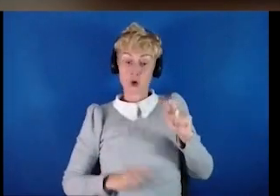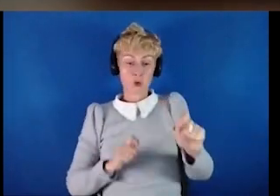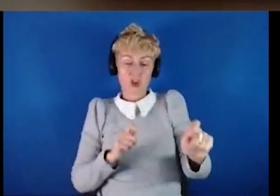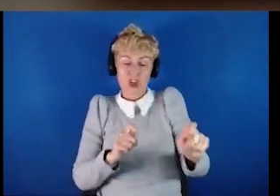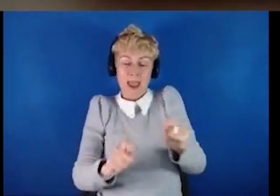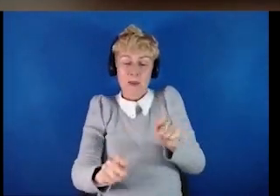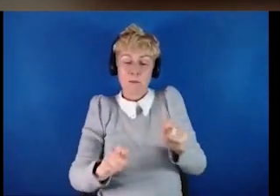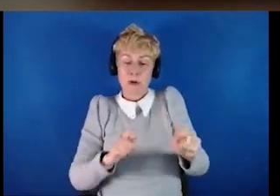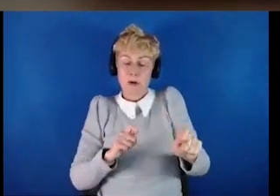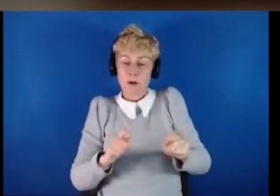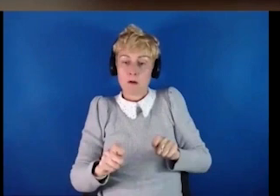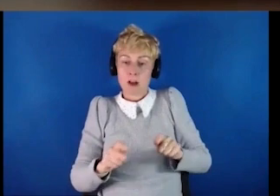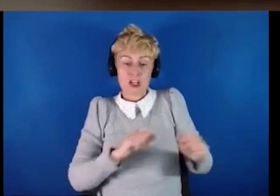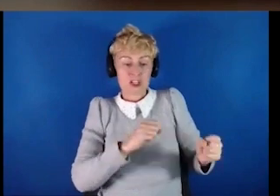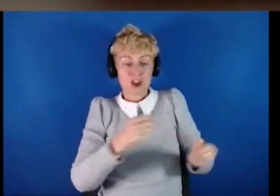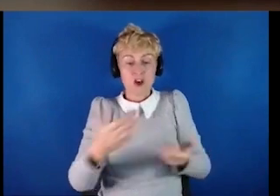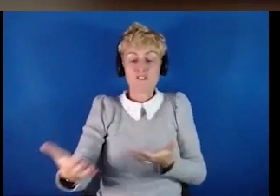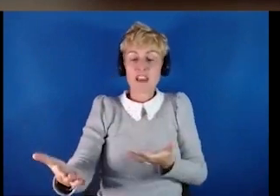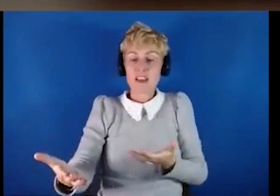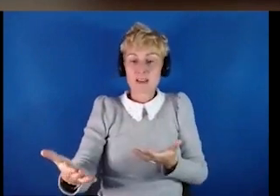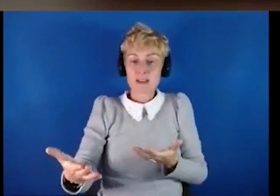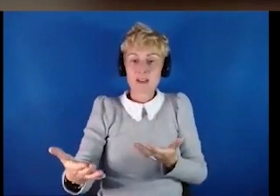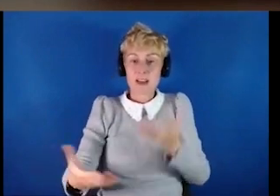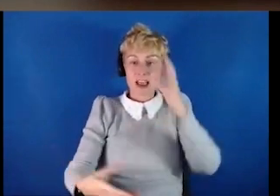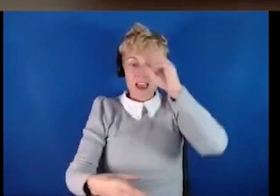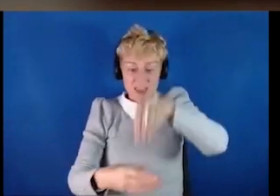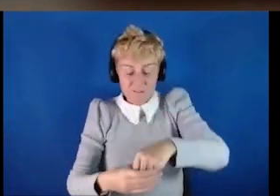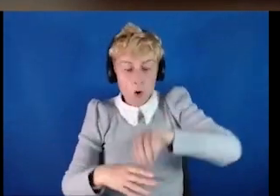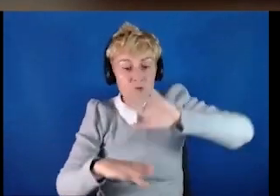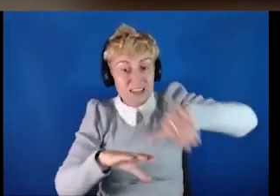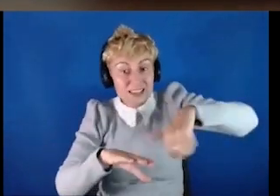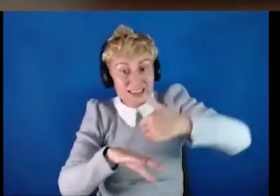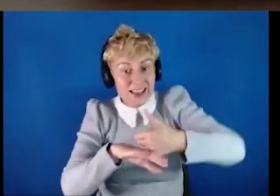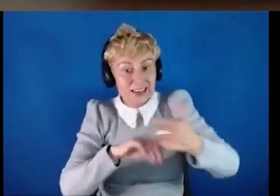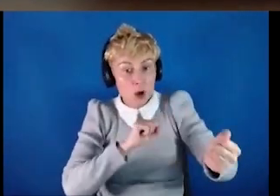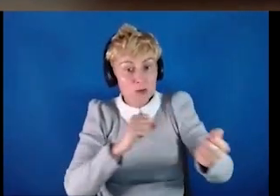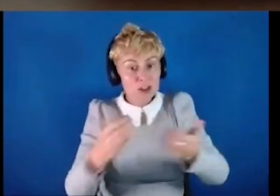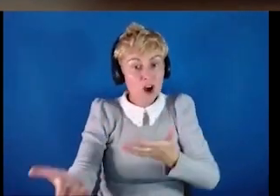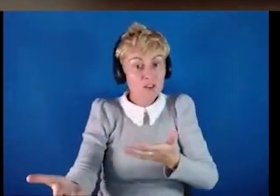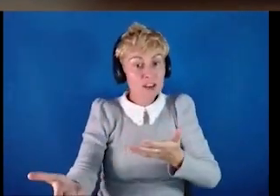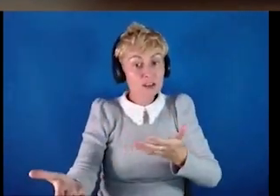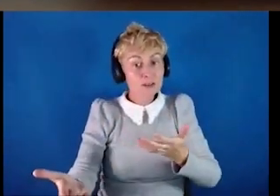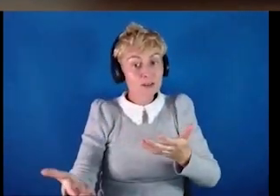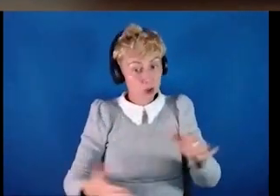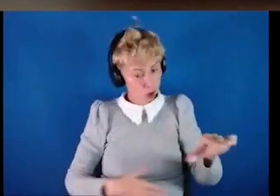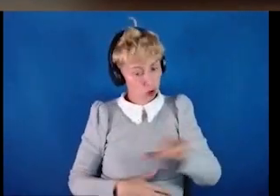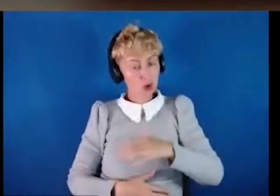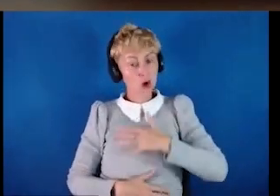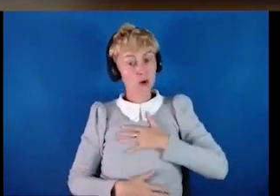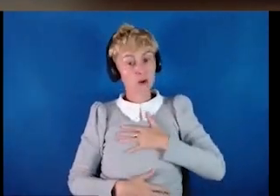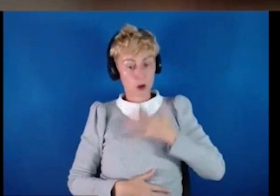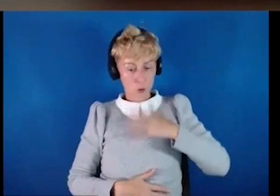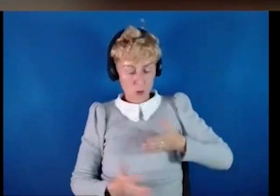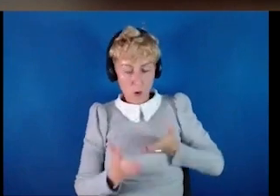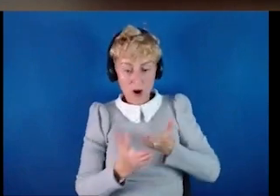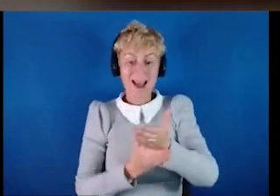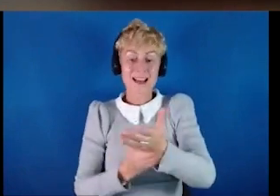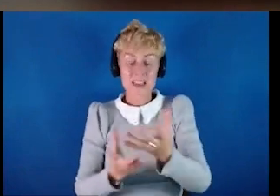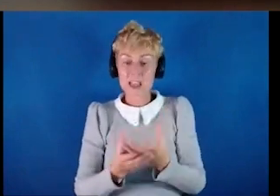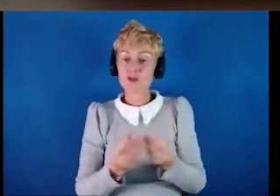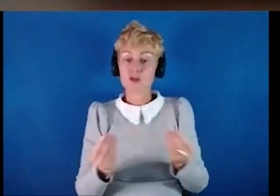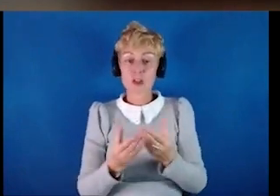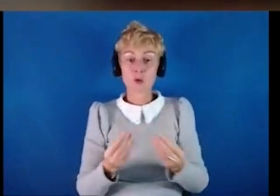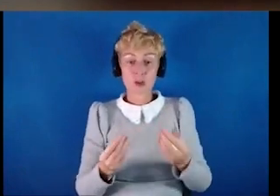of services that organisations create for us. We want to have access to resources. We want